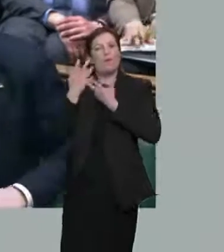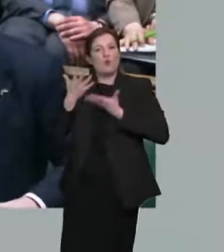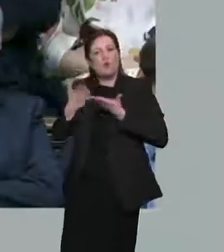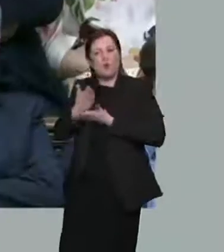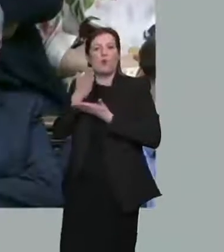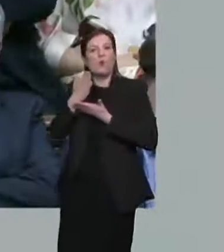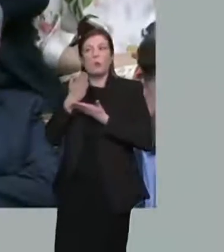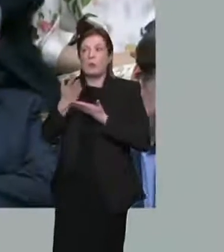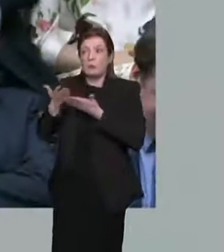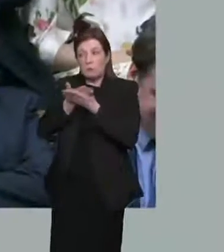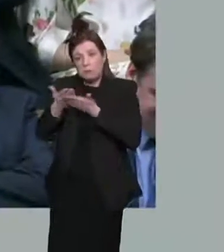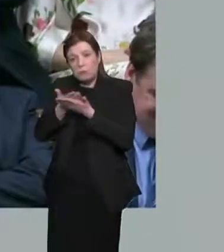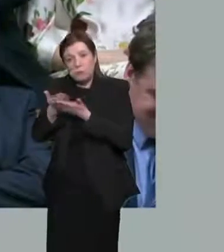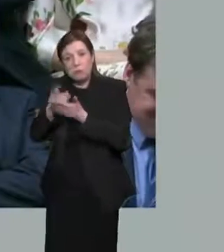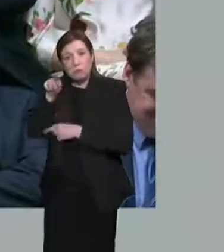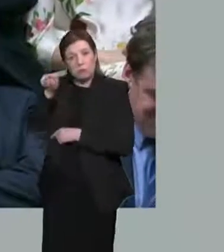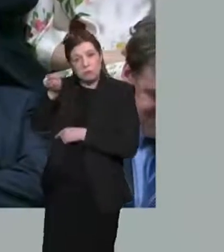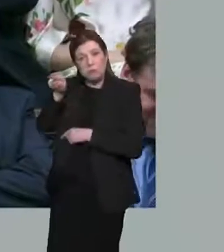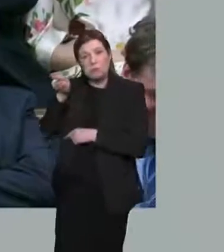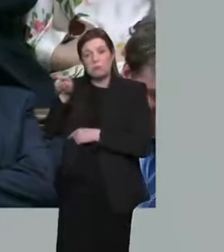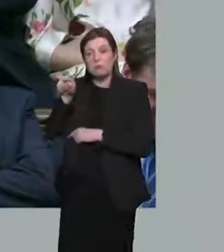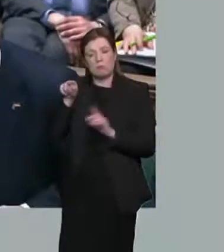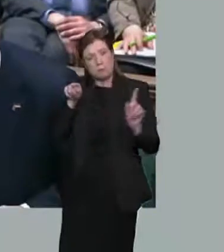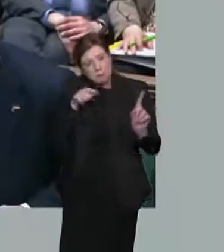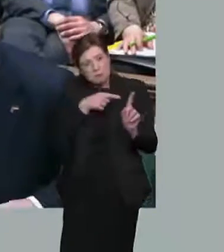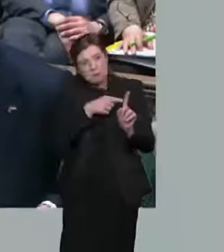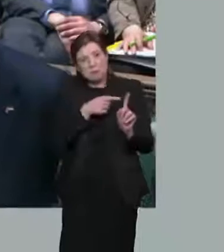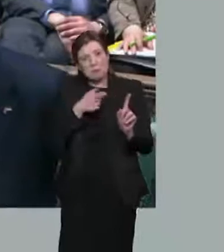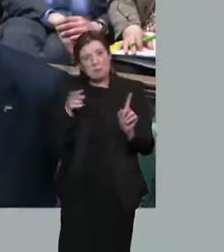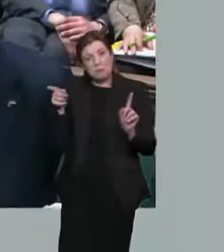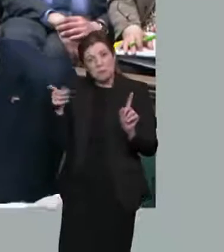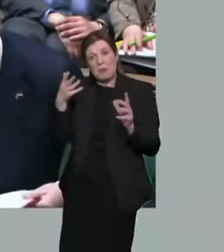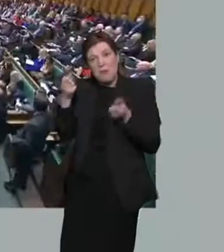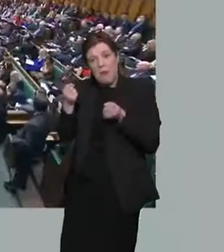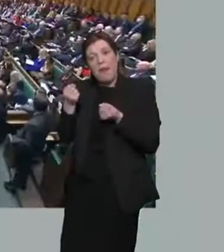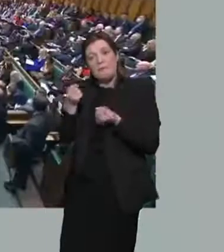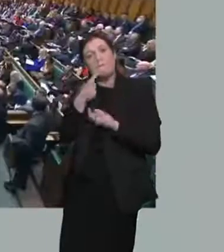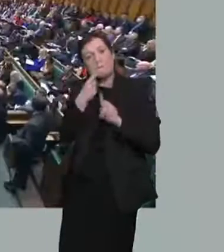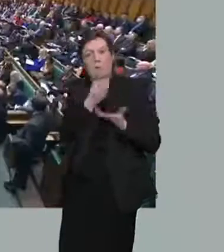of smoking, and I'm sure he will want to take my honourable friend's suggestions into account.